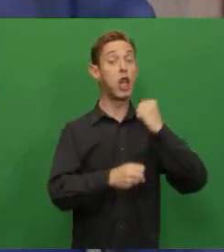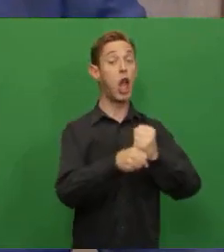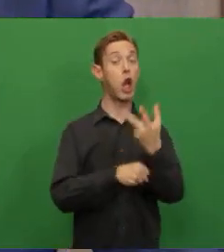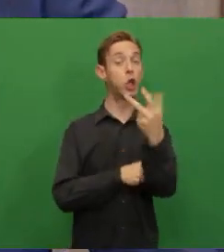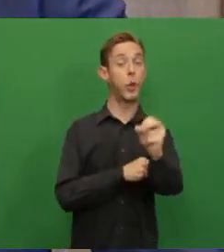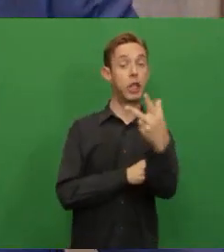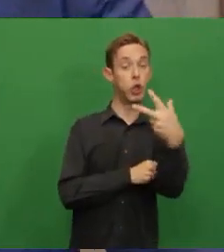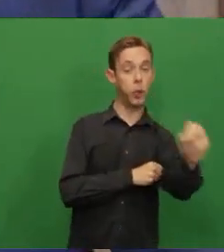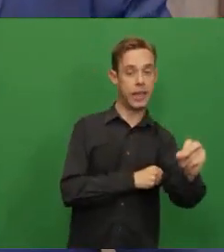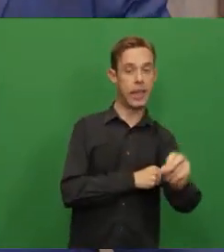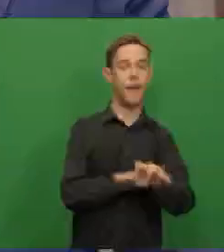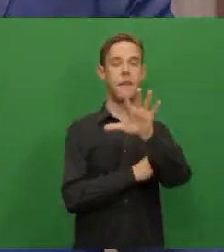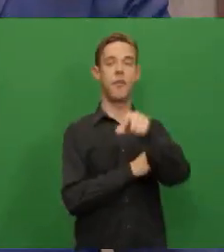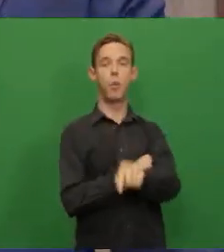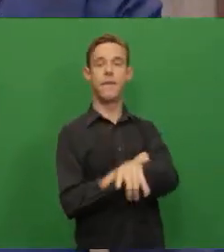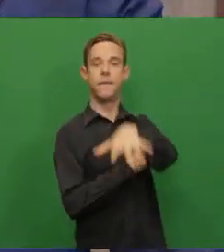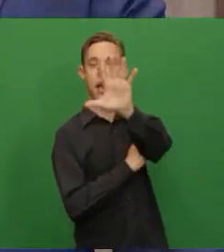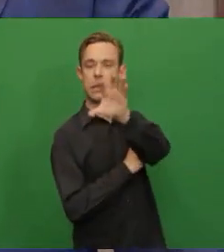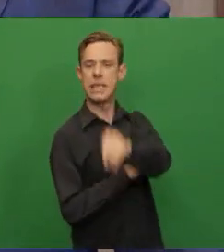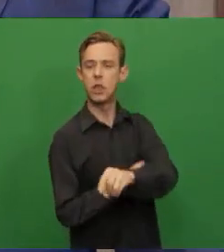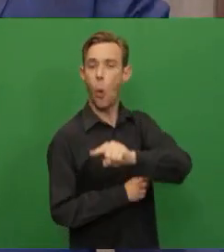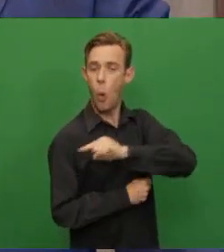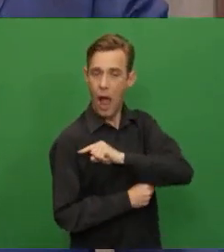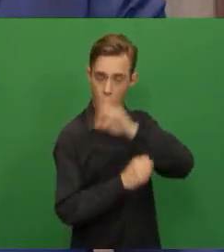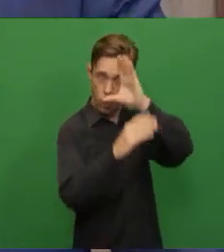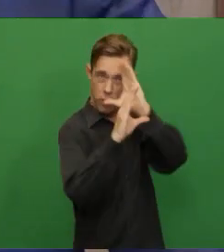quarterly projection model.